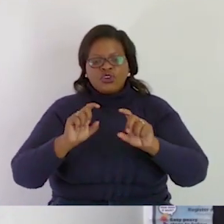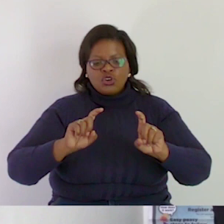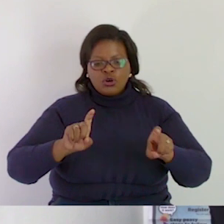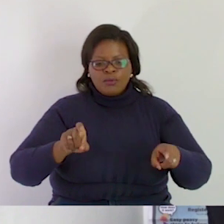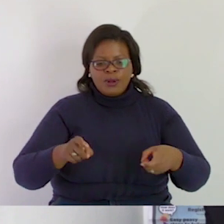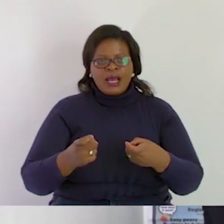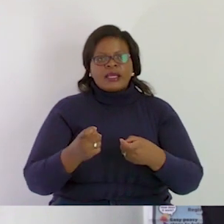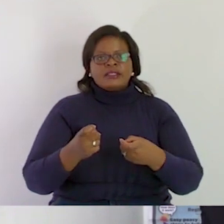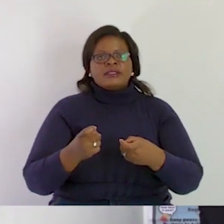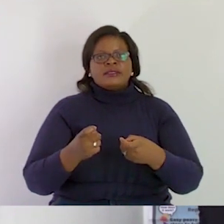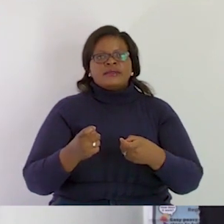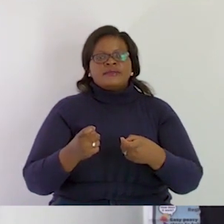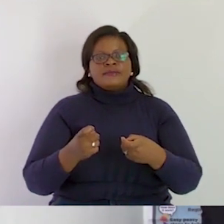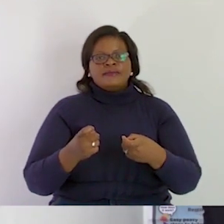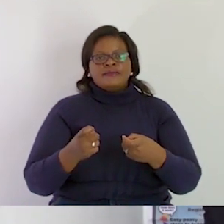Meaning,